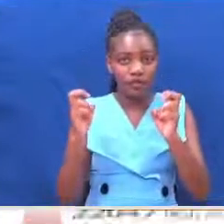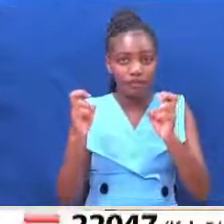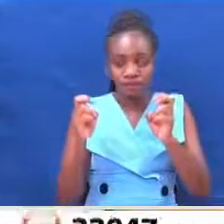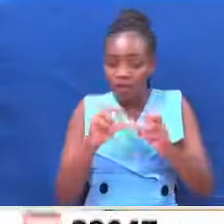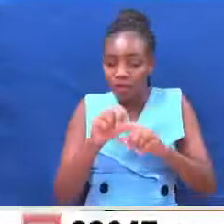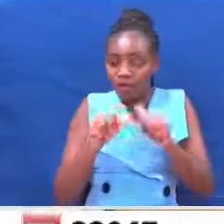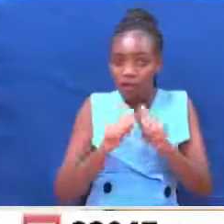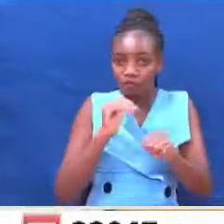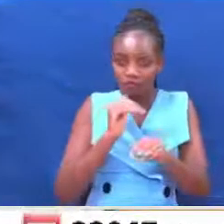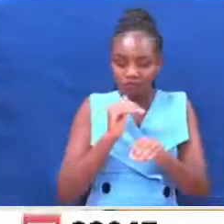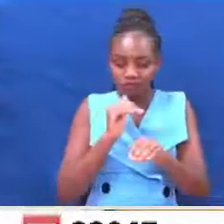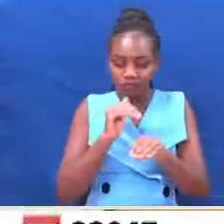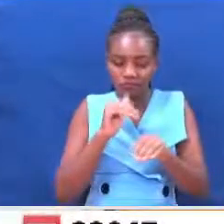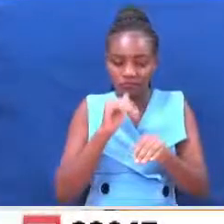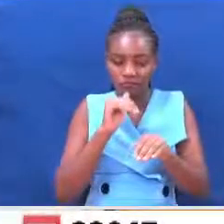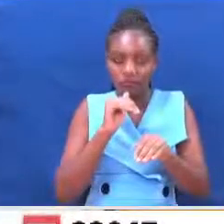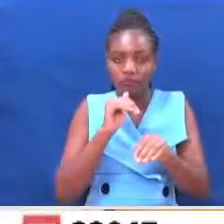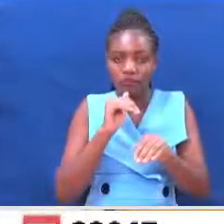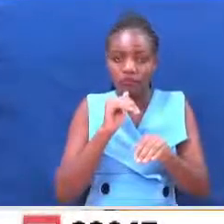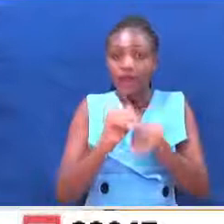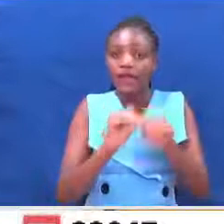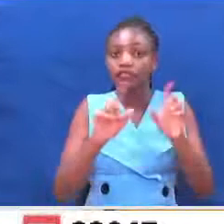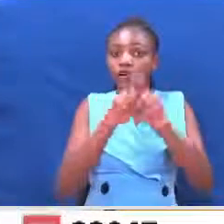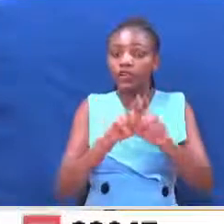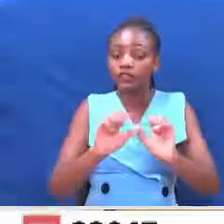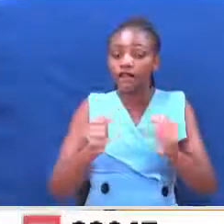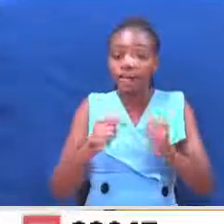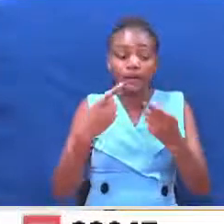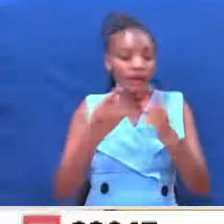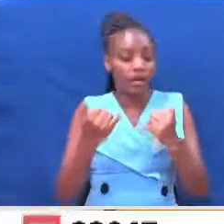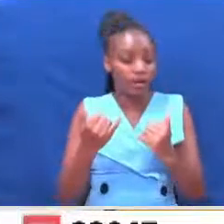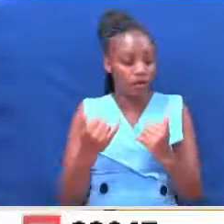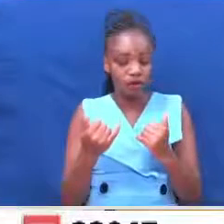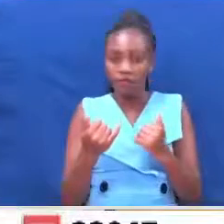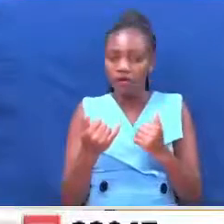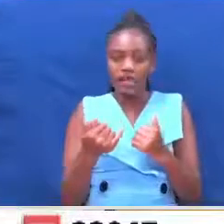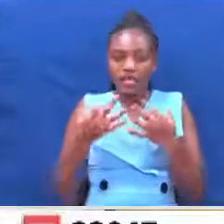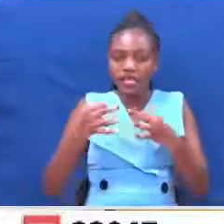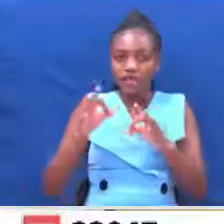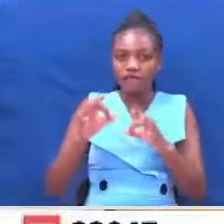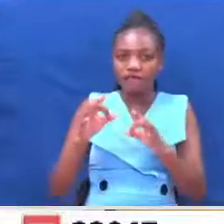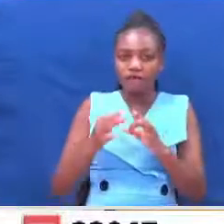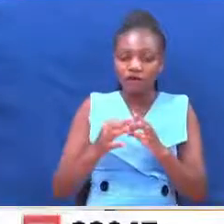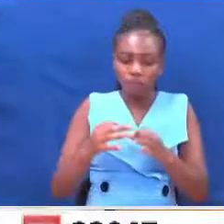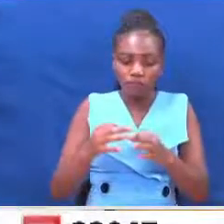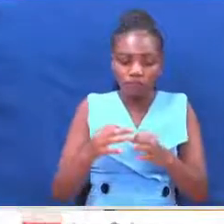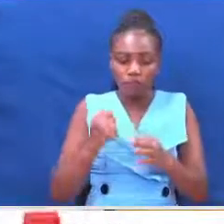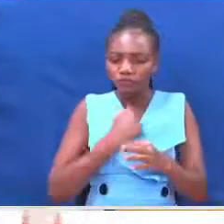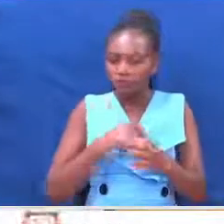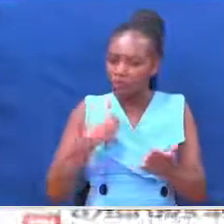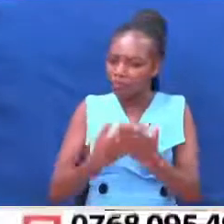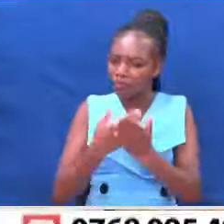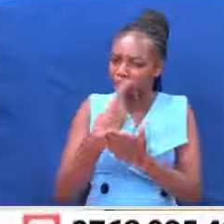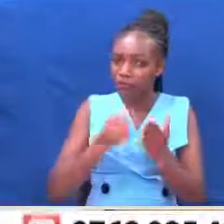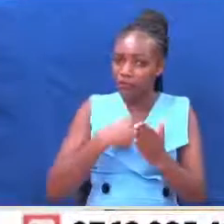post-election violence. This ought to be done, but it must not be done in a politically skewed way as a